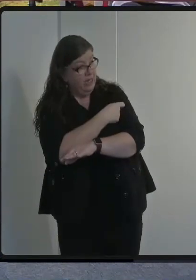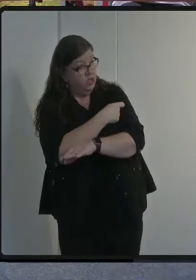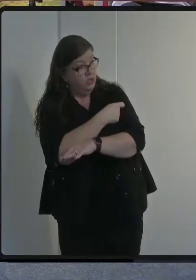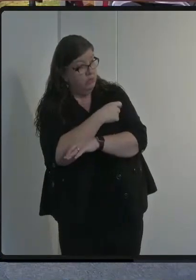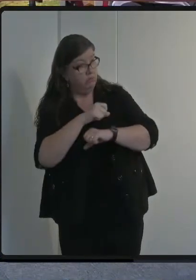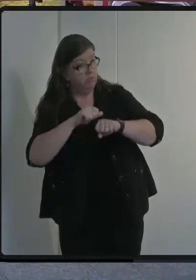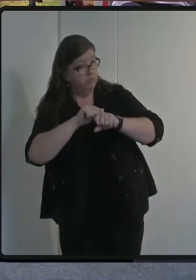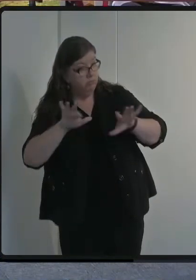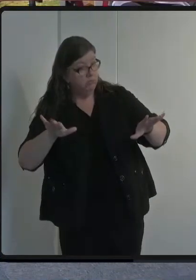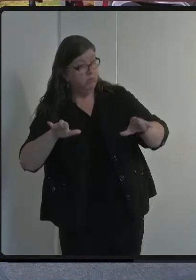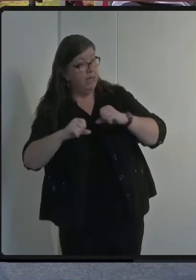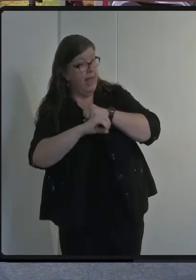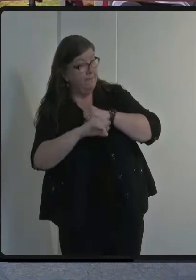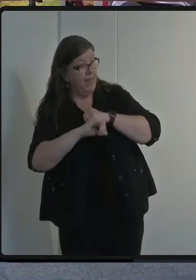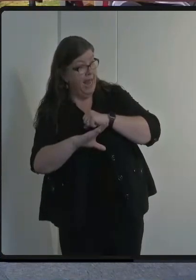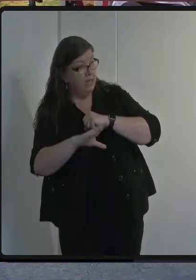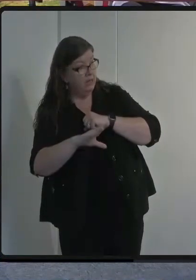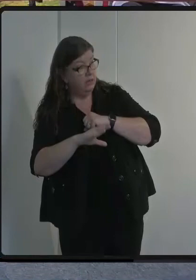campaign.